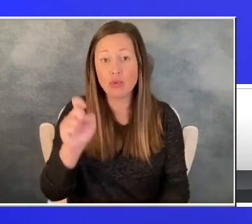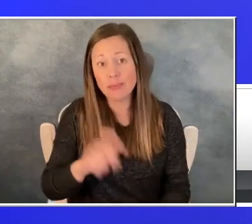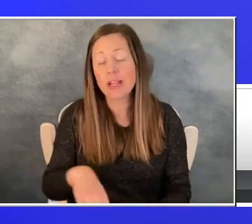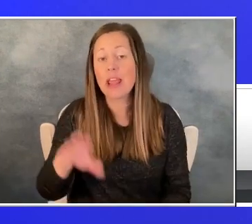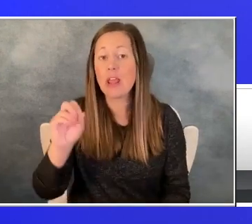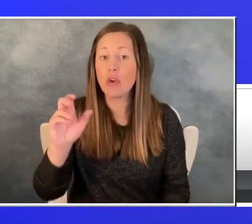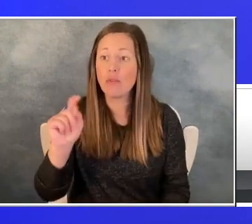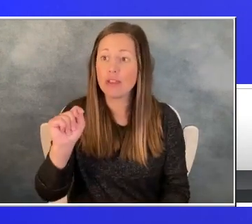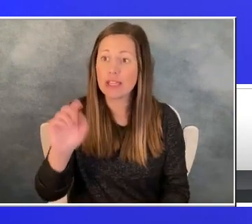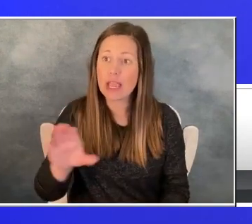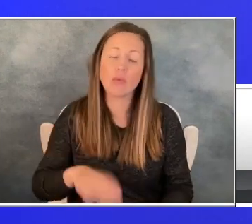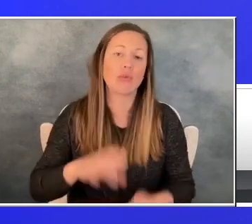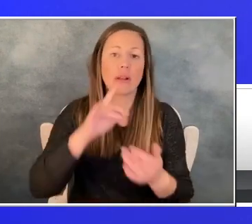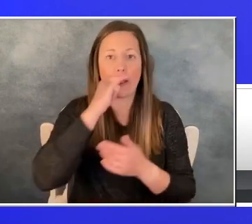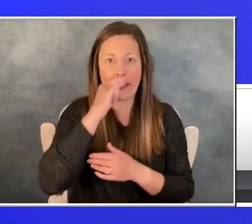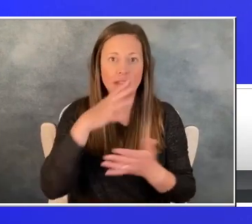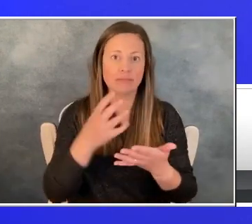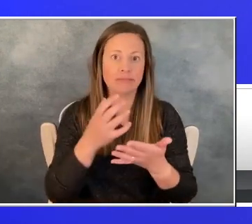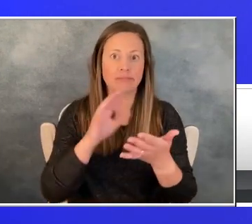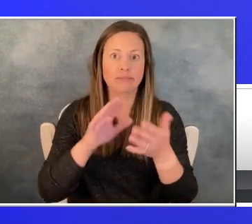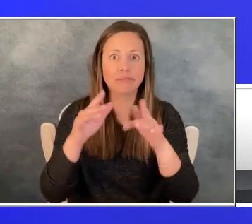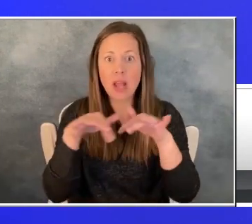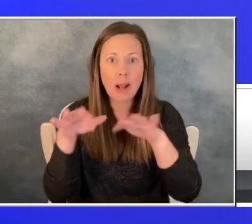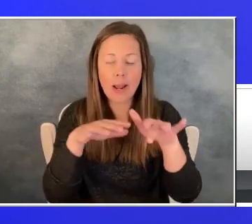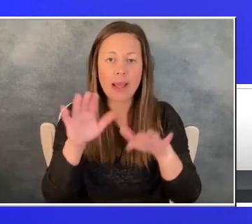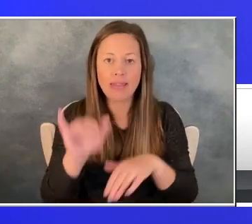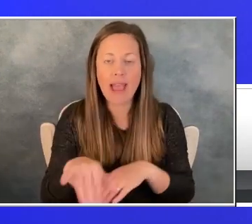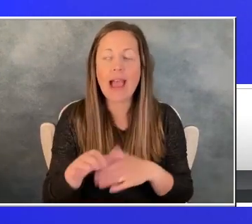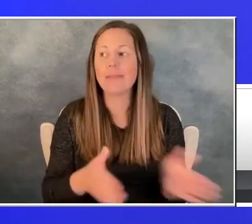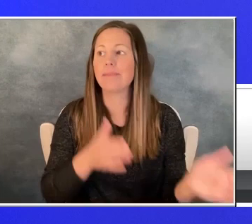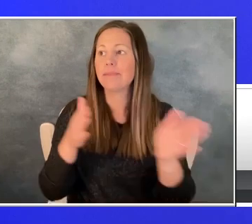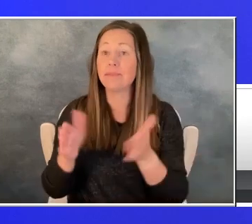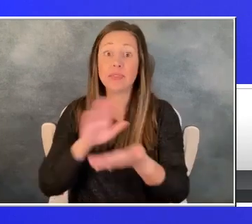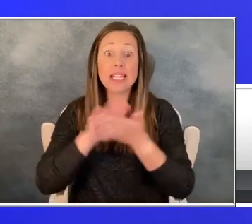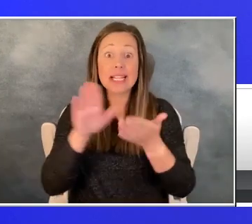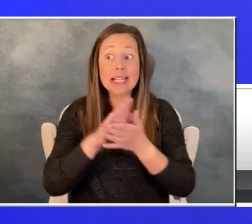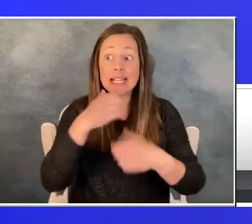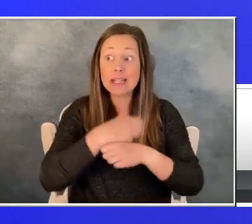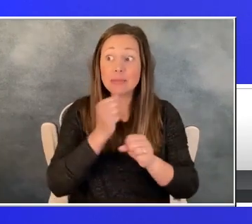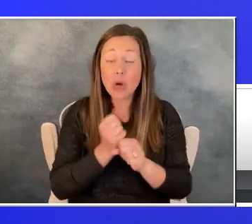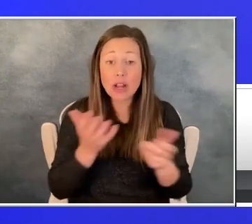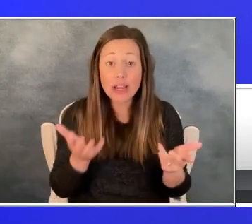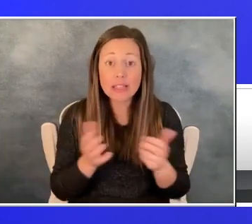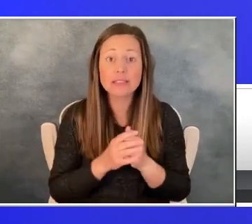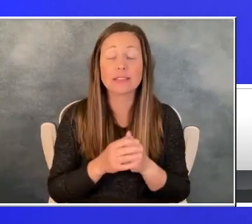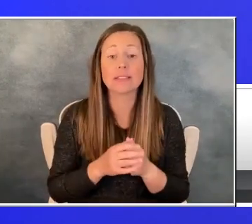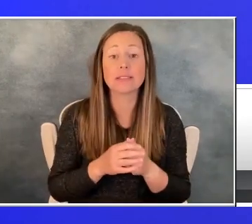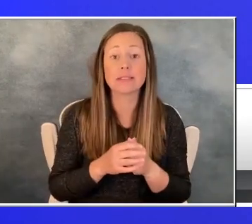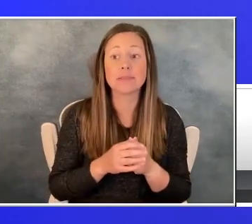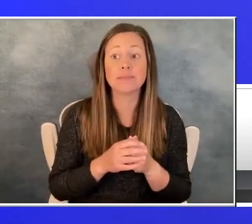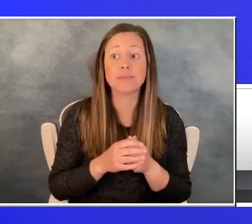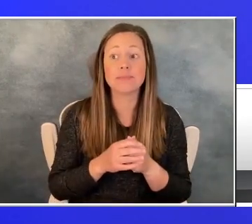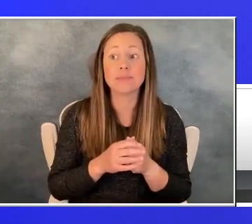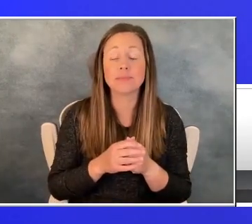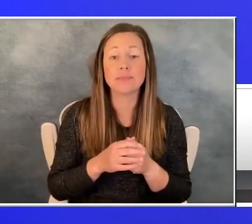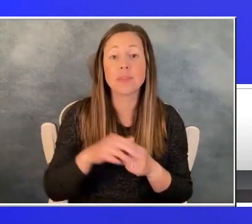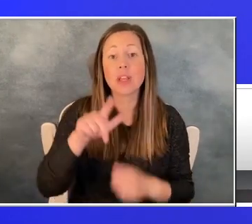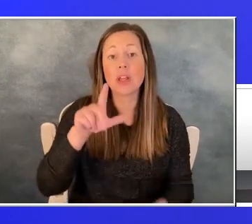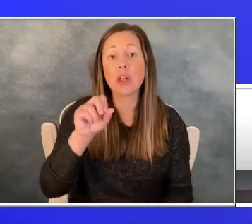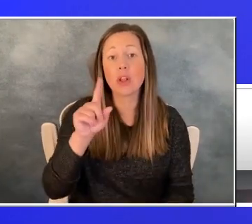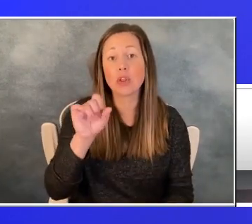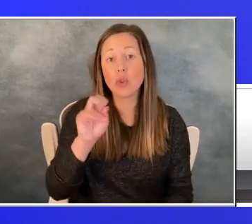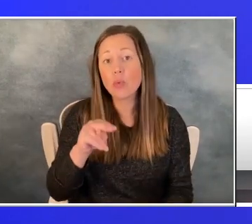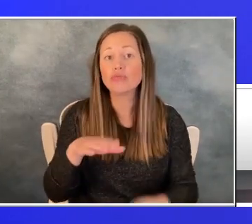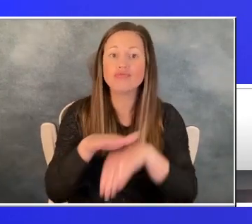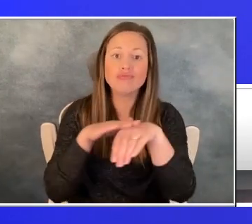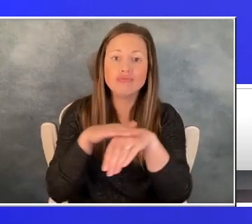into it. But then a lot of household products. This can be cleaning products, this can be things like lotion, shampoo, deodorant. So things that we just keep